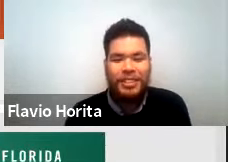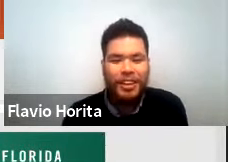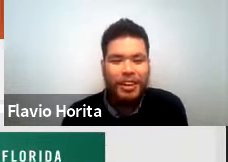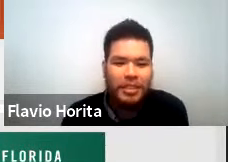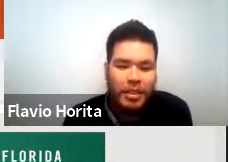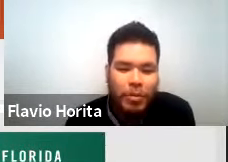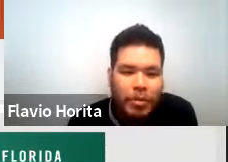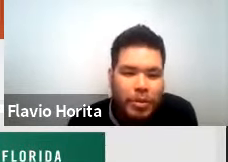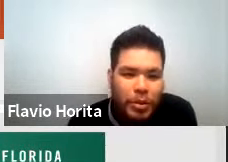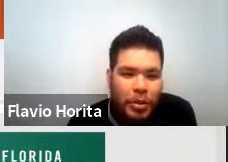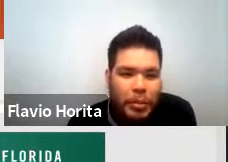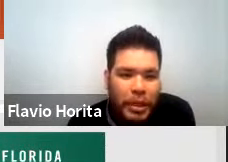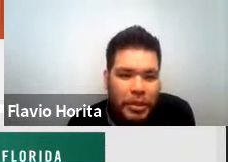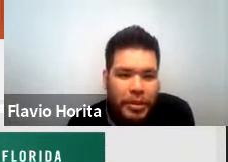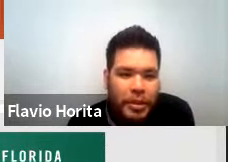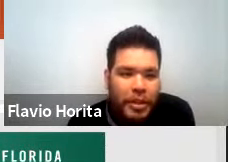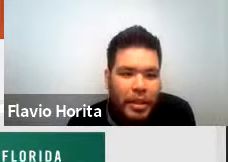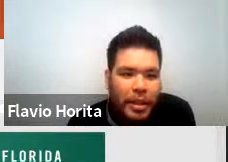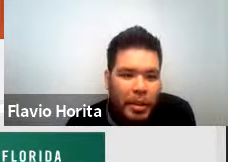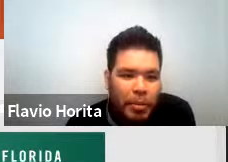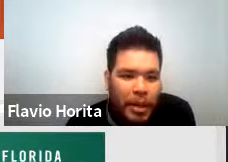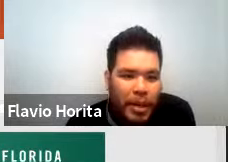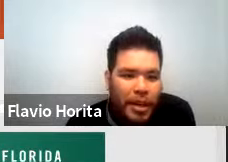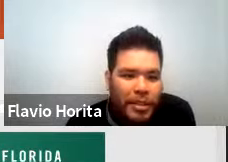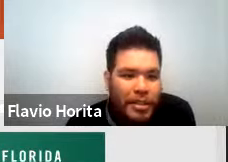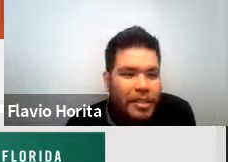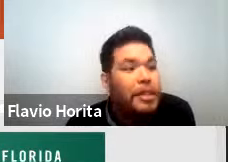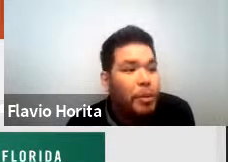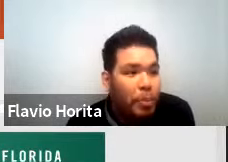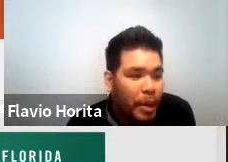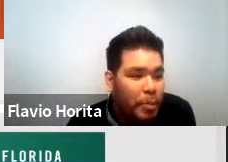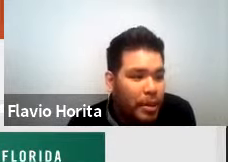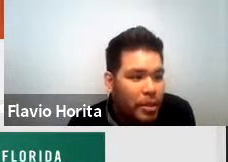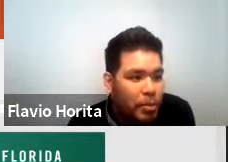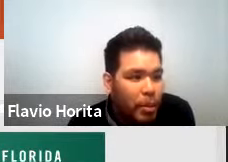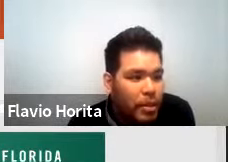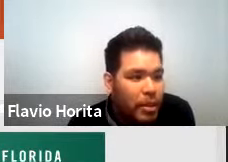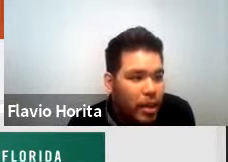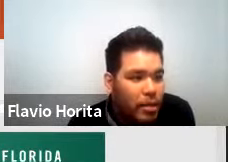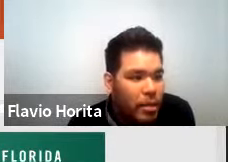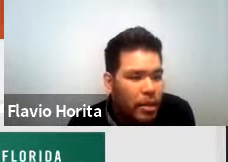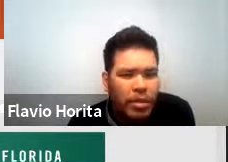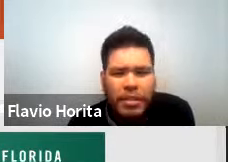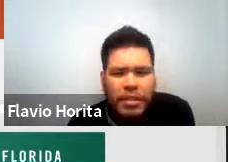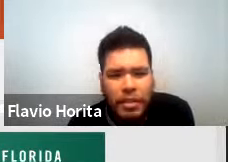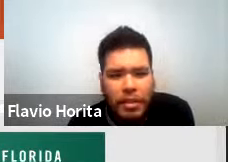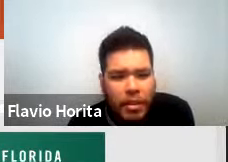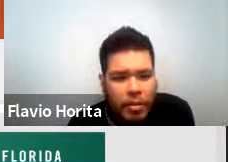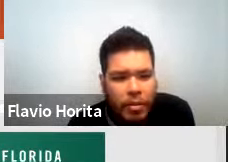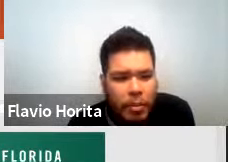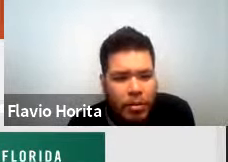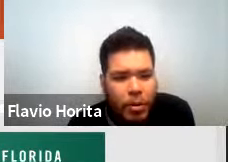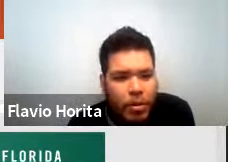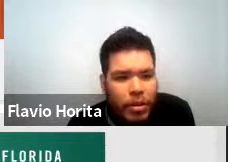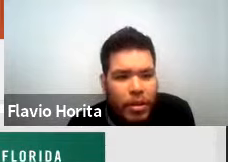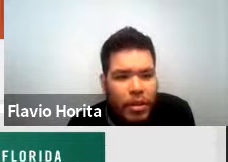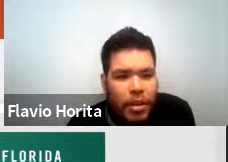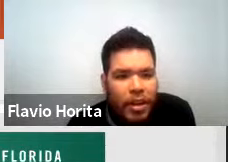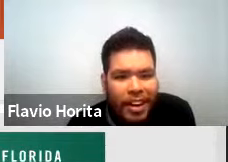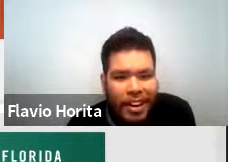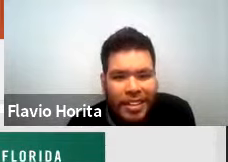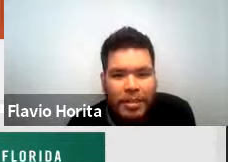I tried to use a lot while I was doing the PhD. But this new paper that you published last year or this year, if I'm not